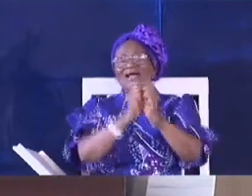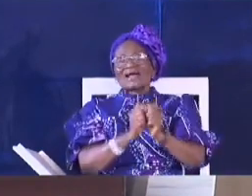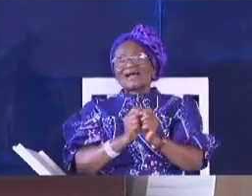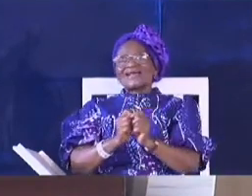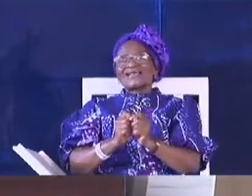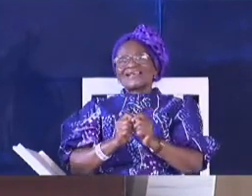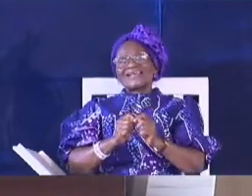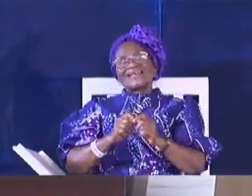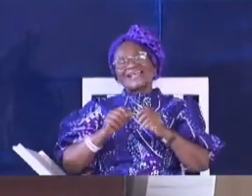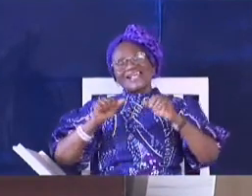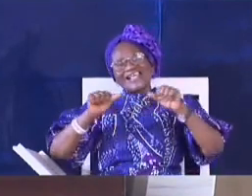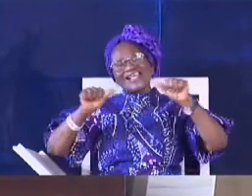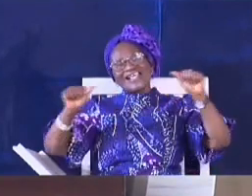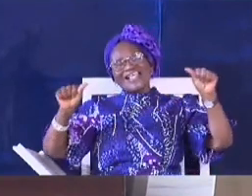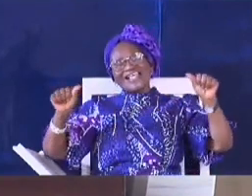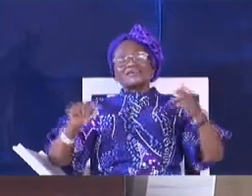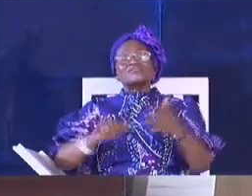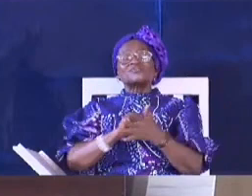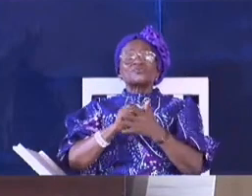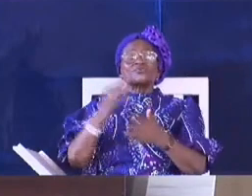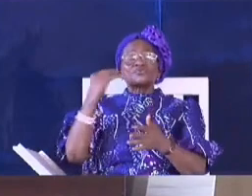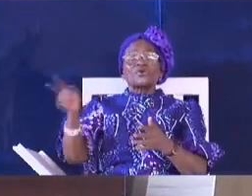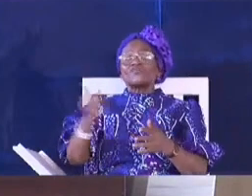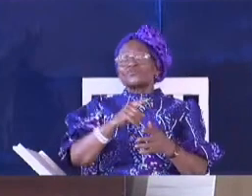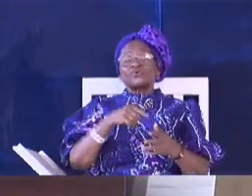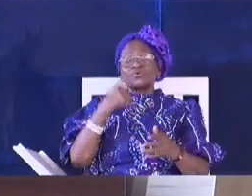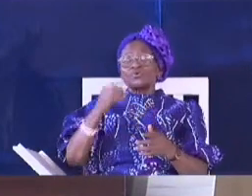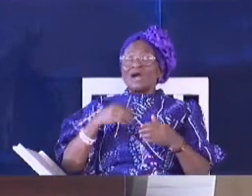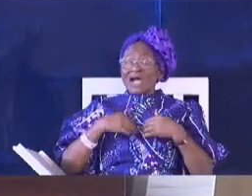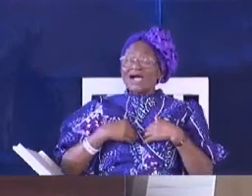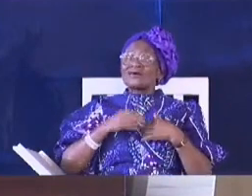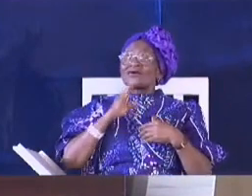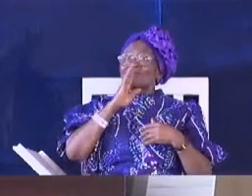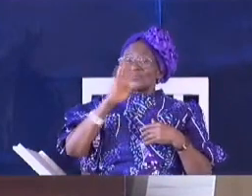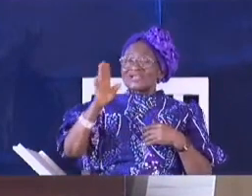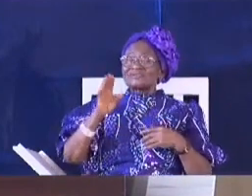Hey, those of you who have been looking for the bone of your bones,